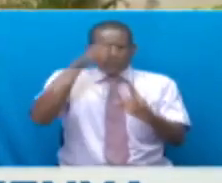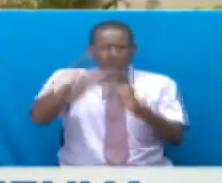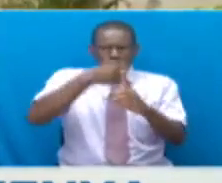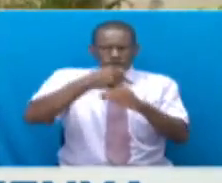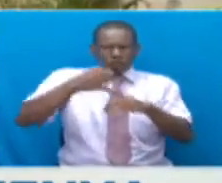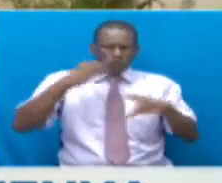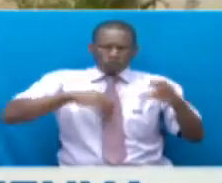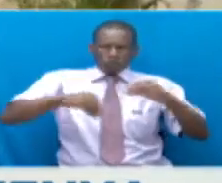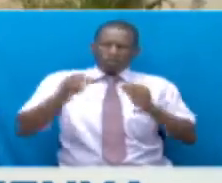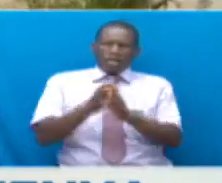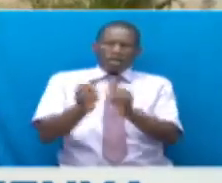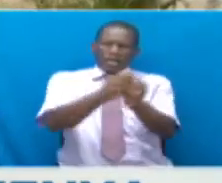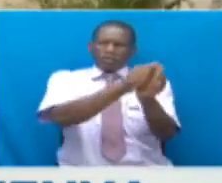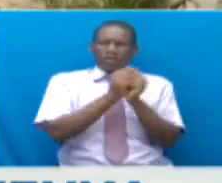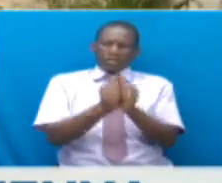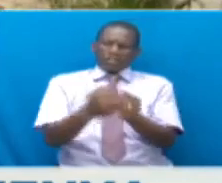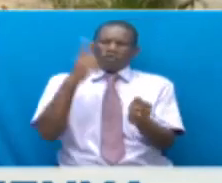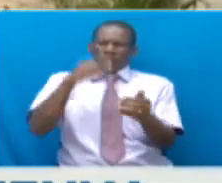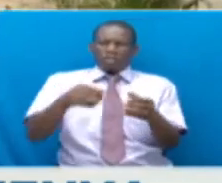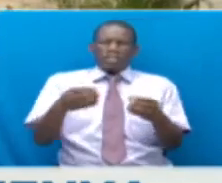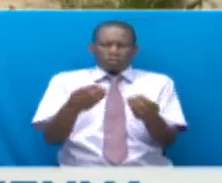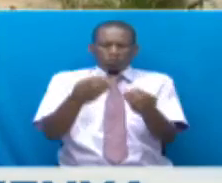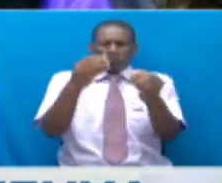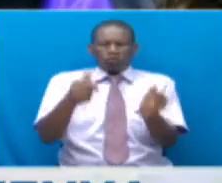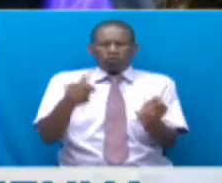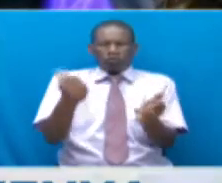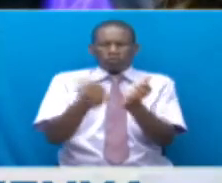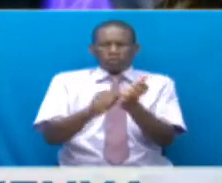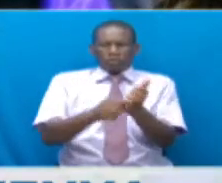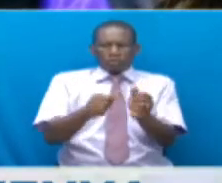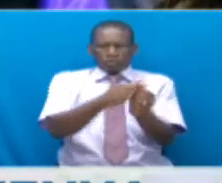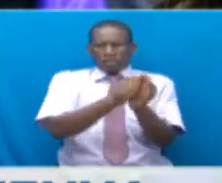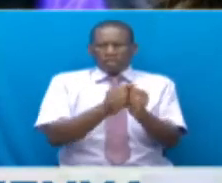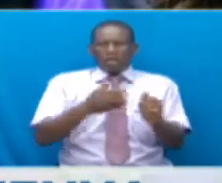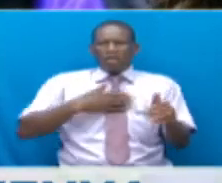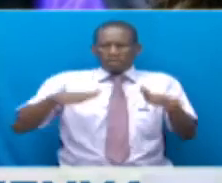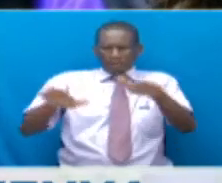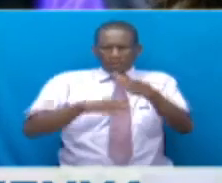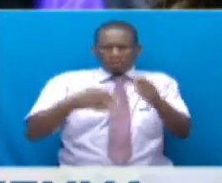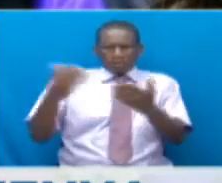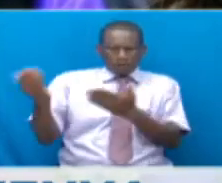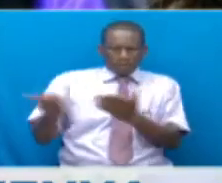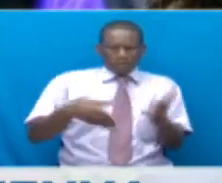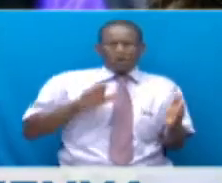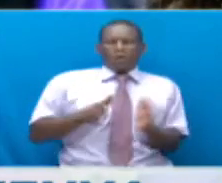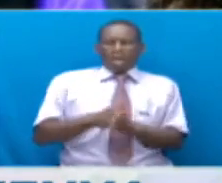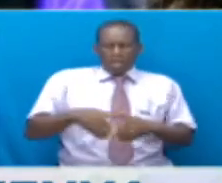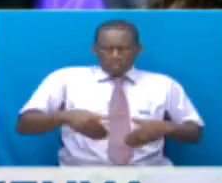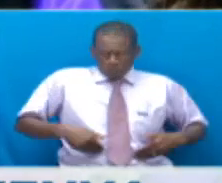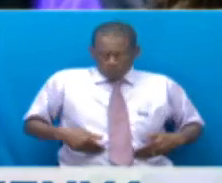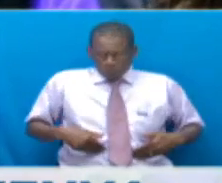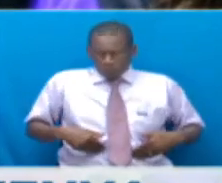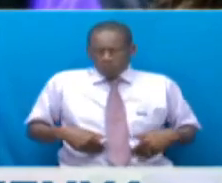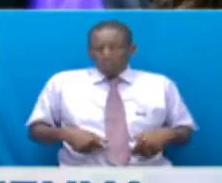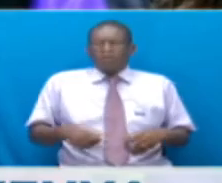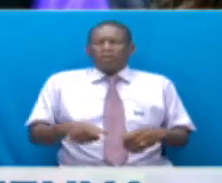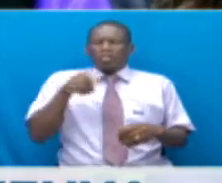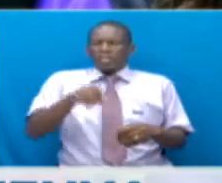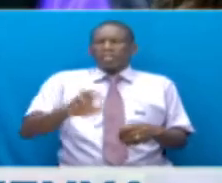corruption, and together they will tackle the vice head on. My running mate will bring a woman, a youth touch to this